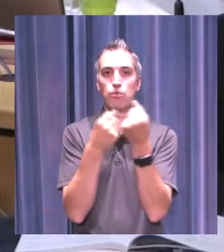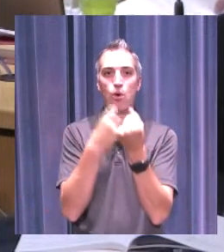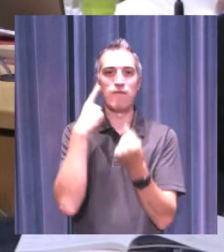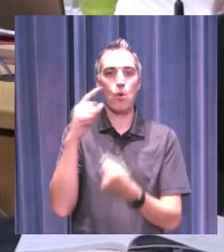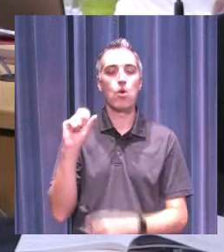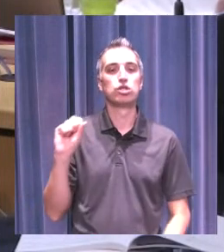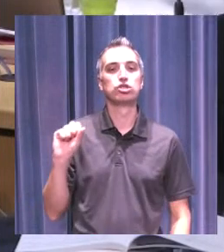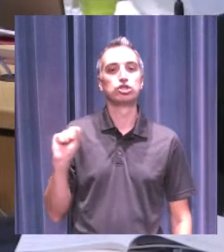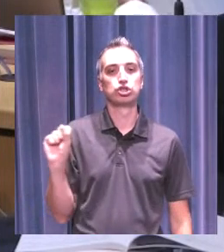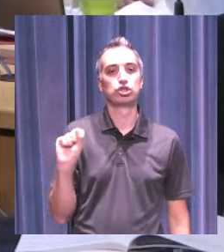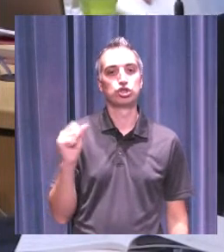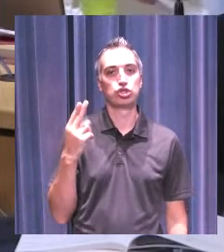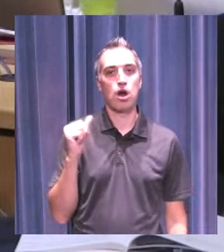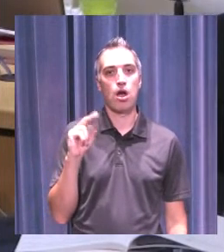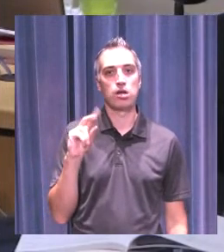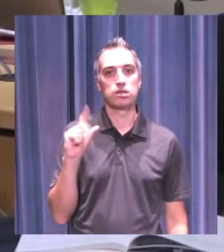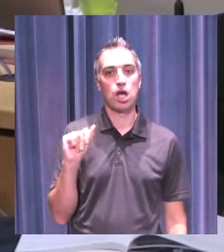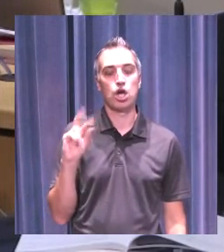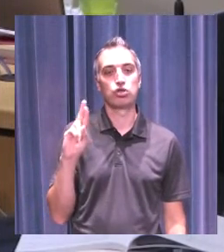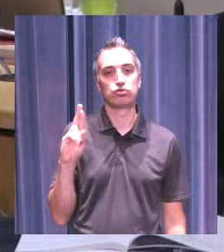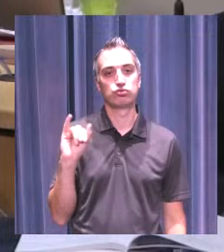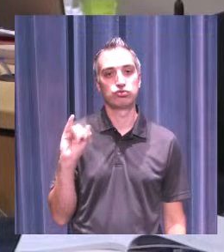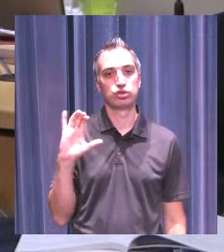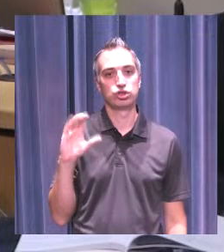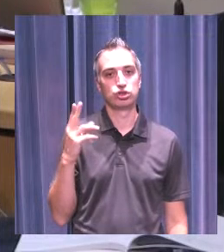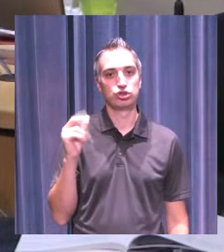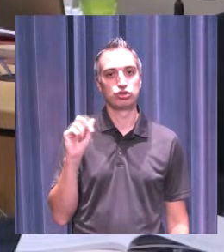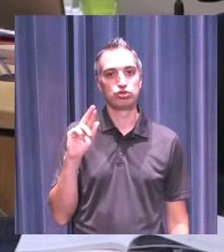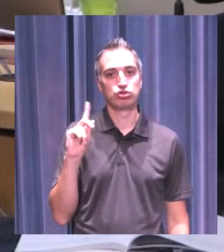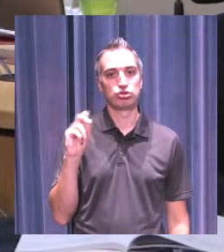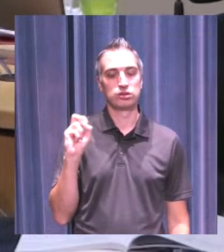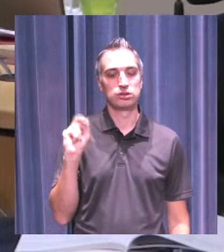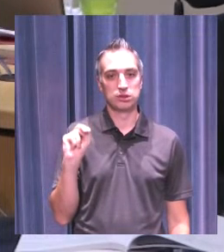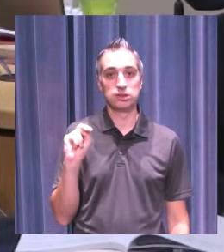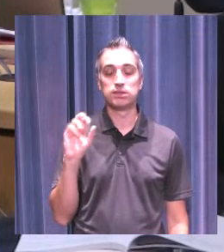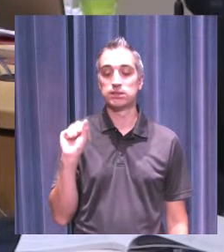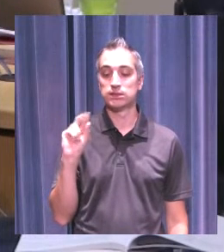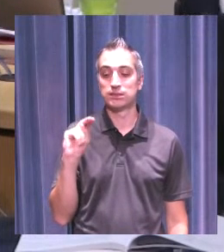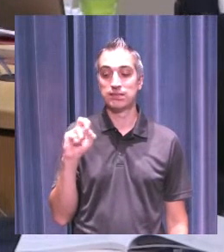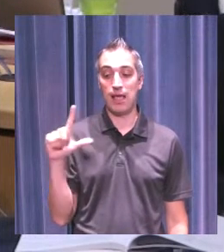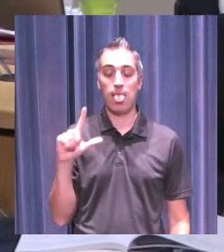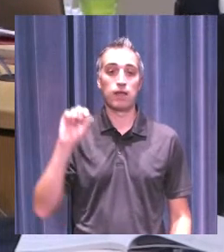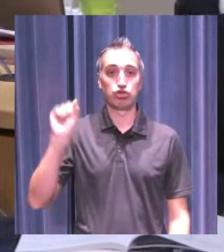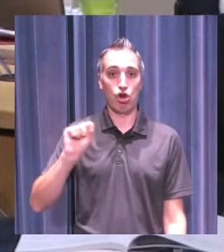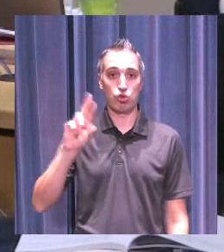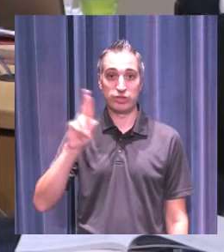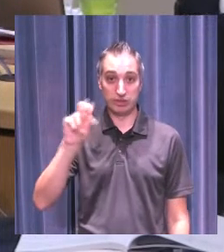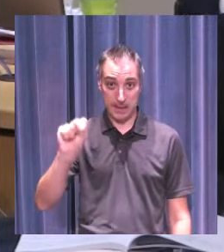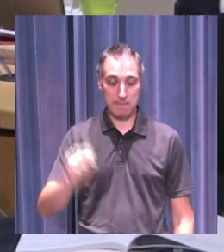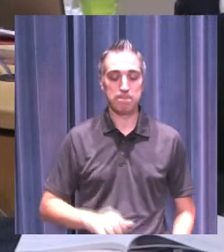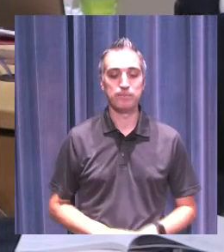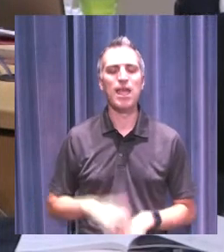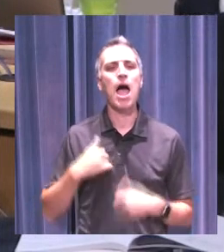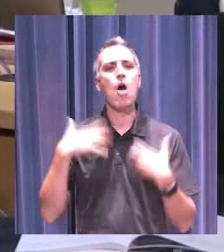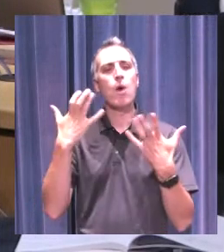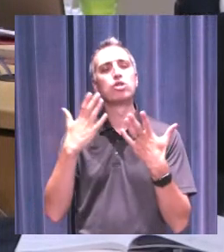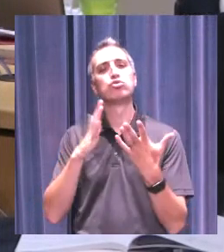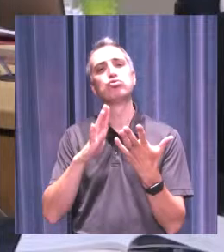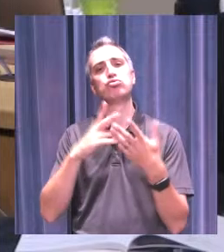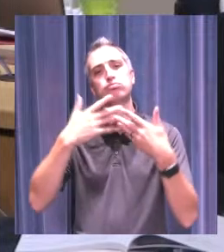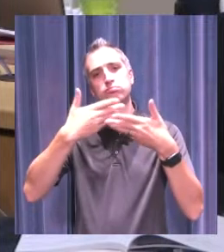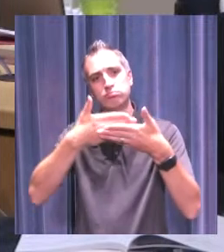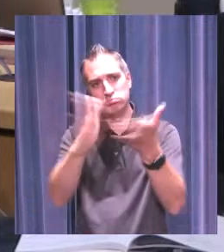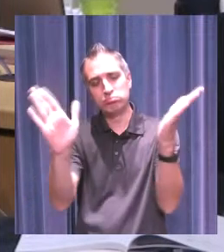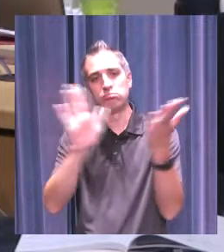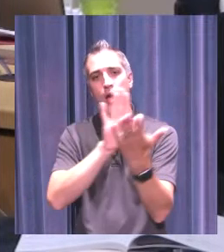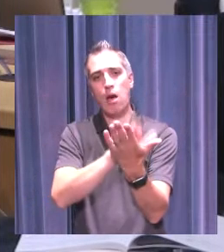Shonda Richardson Snell. I want to publicly applaud the